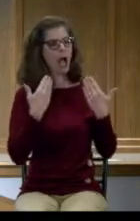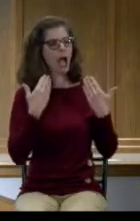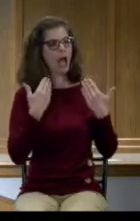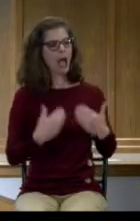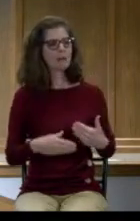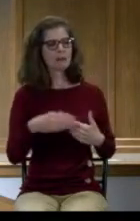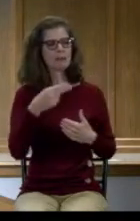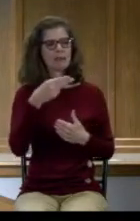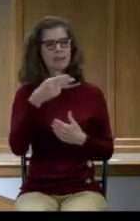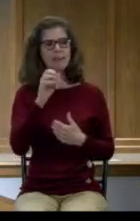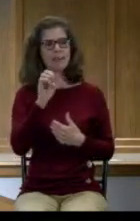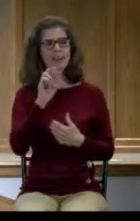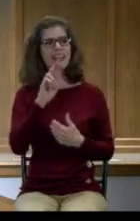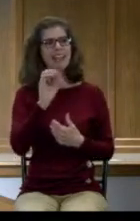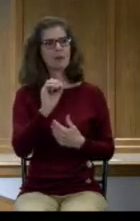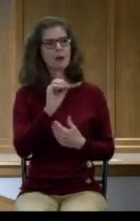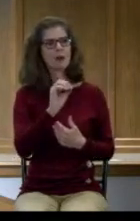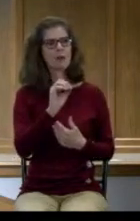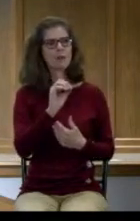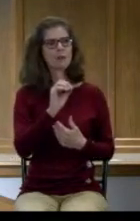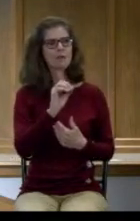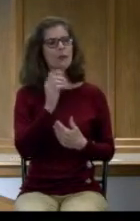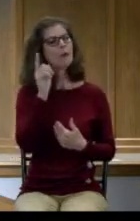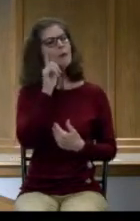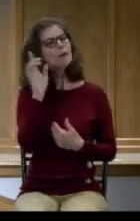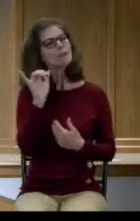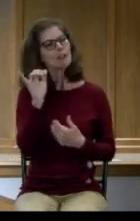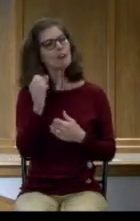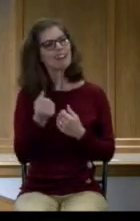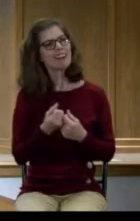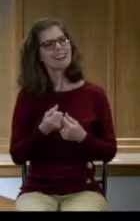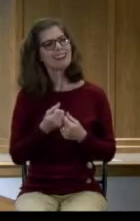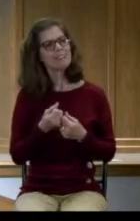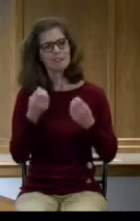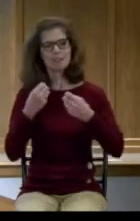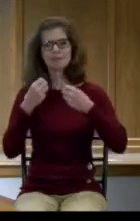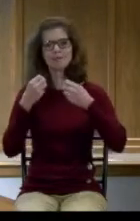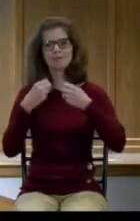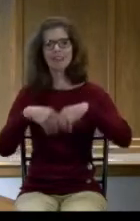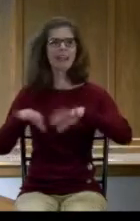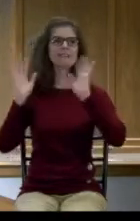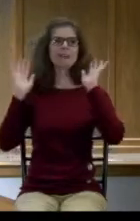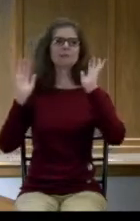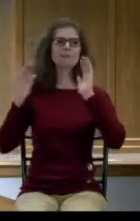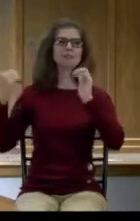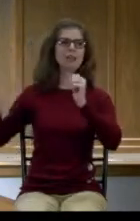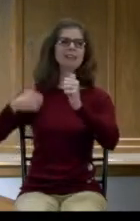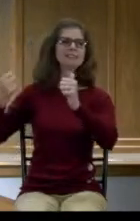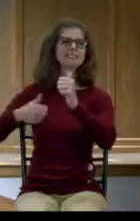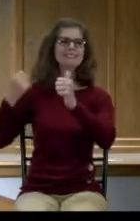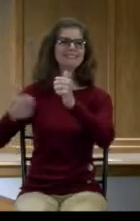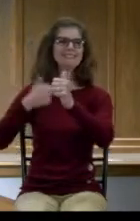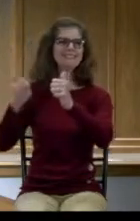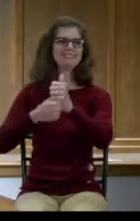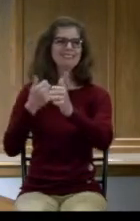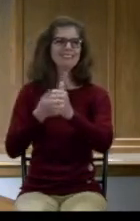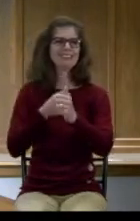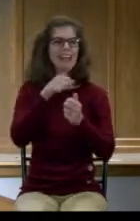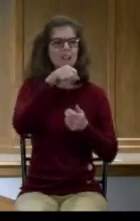are going to be the people that, love me. What would your year look like if you just gave up the chase and you planted where you are and you